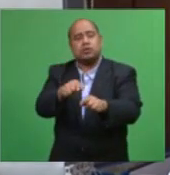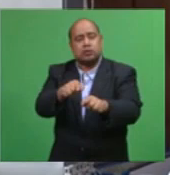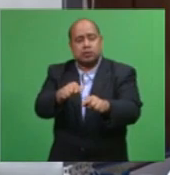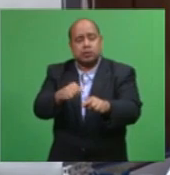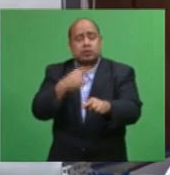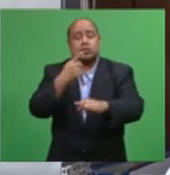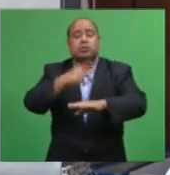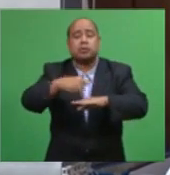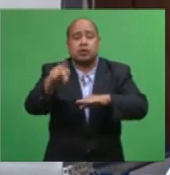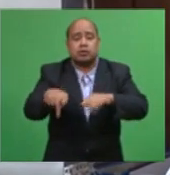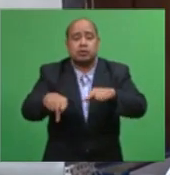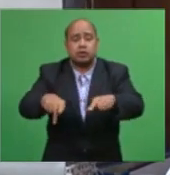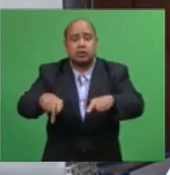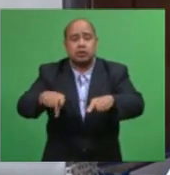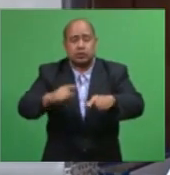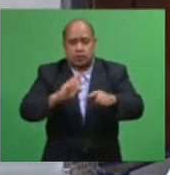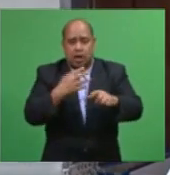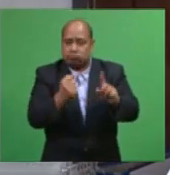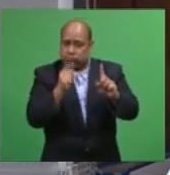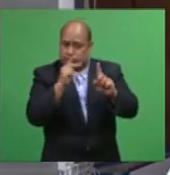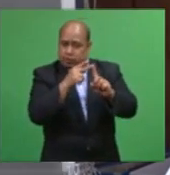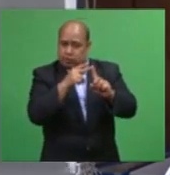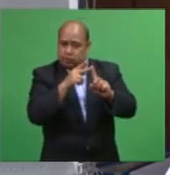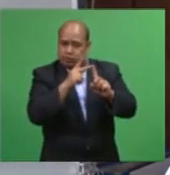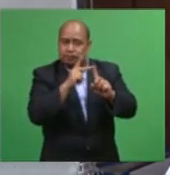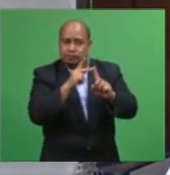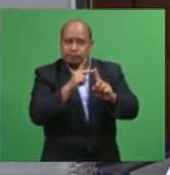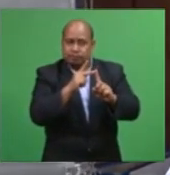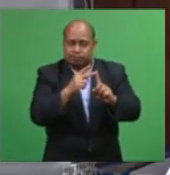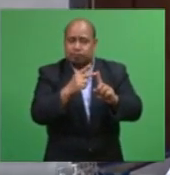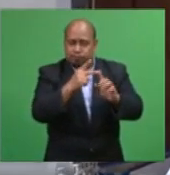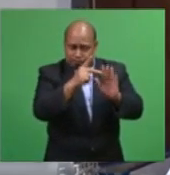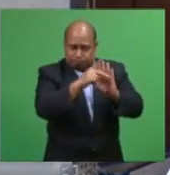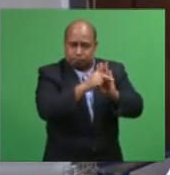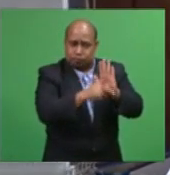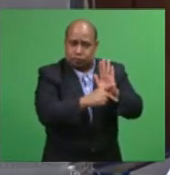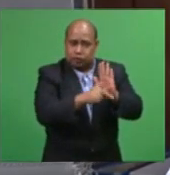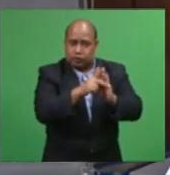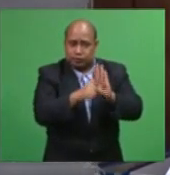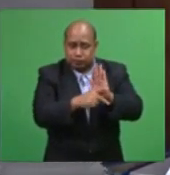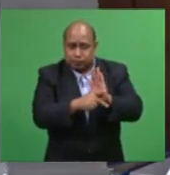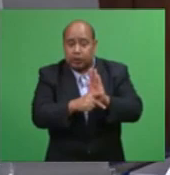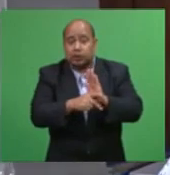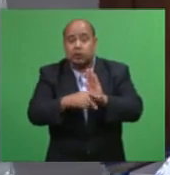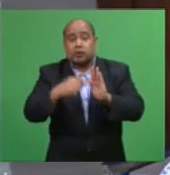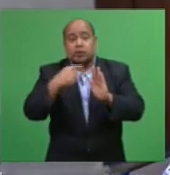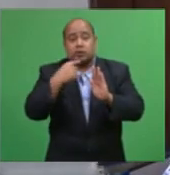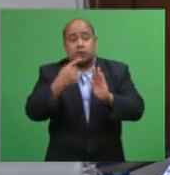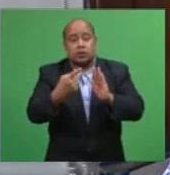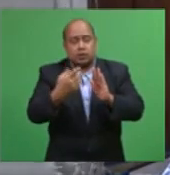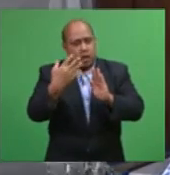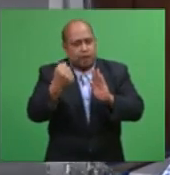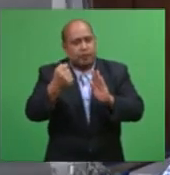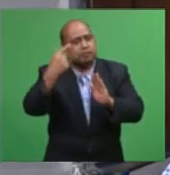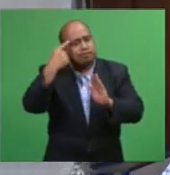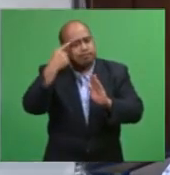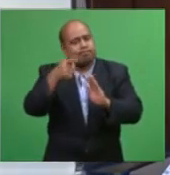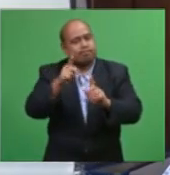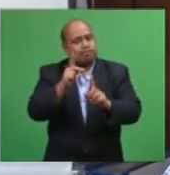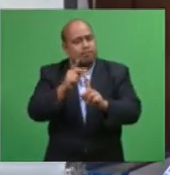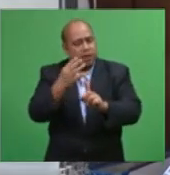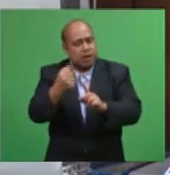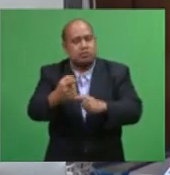politics, and they are reasonable. They are the national